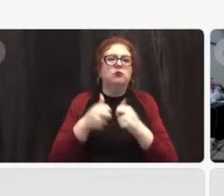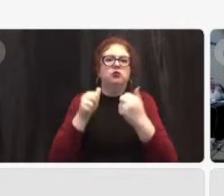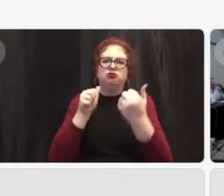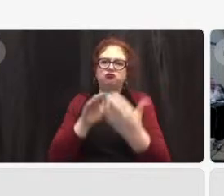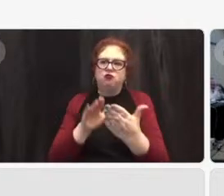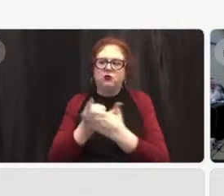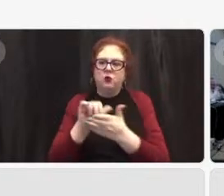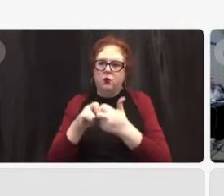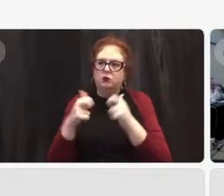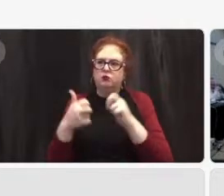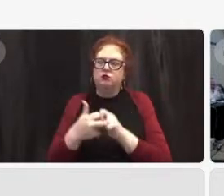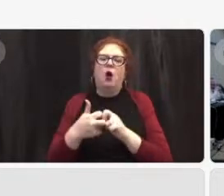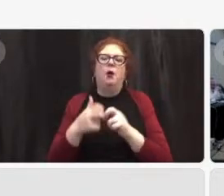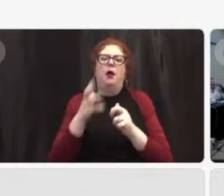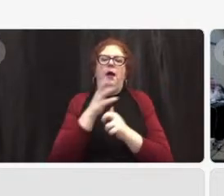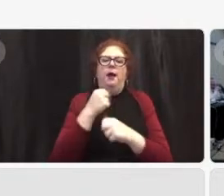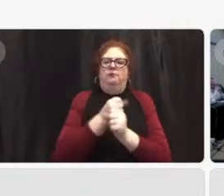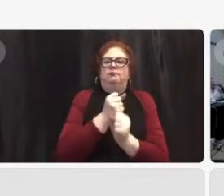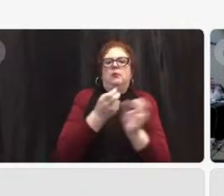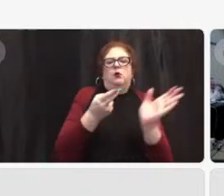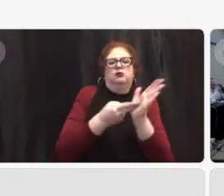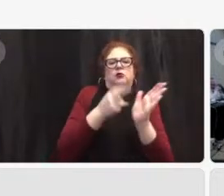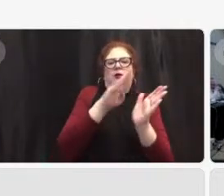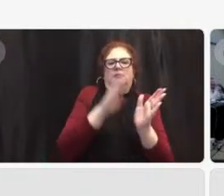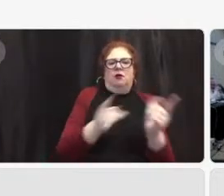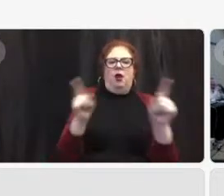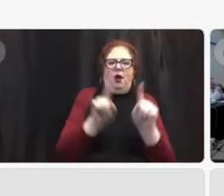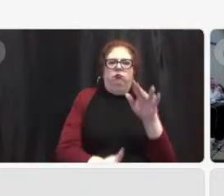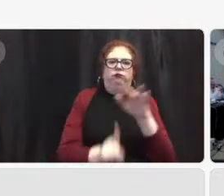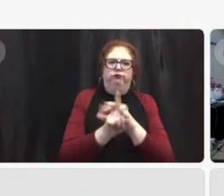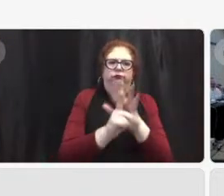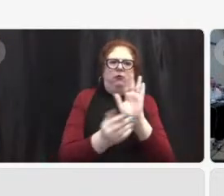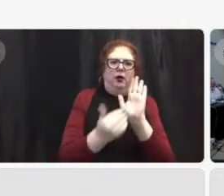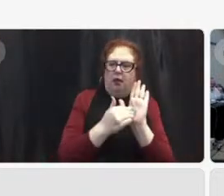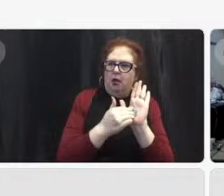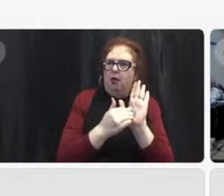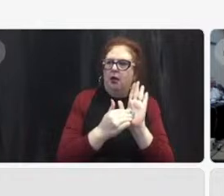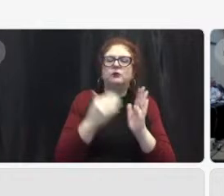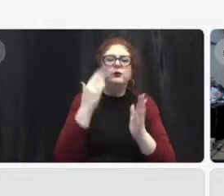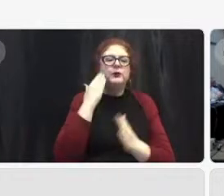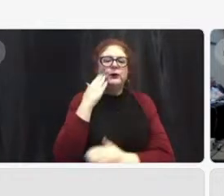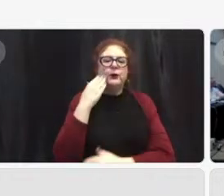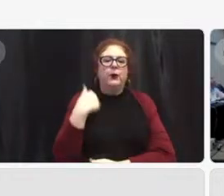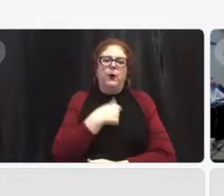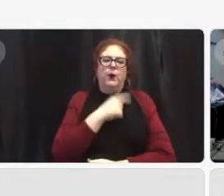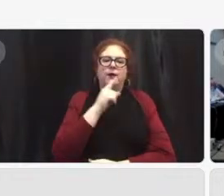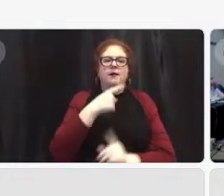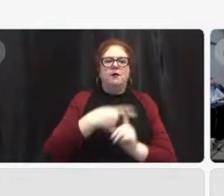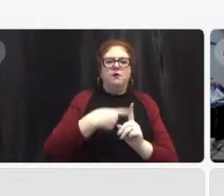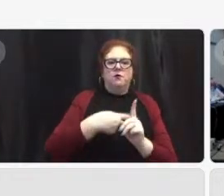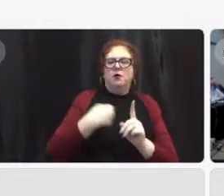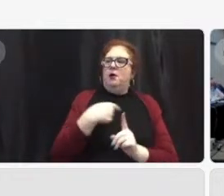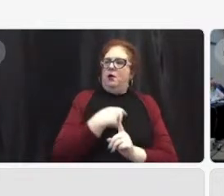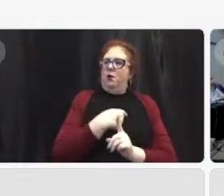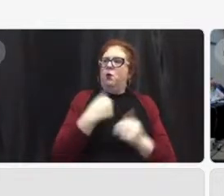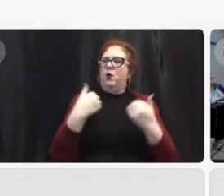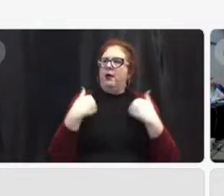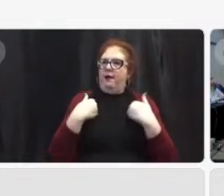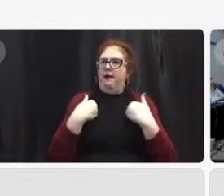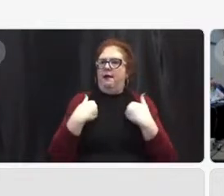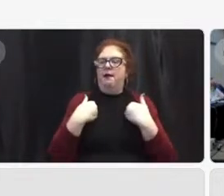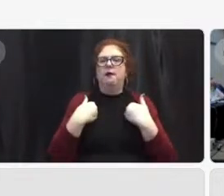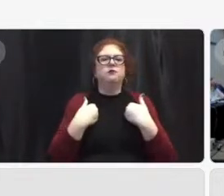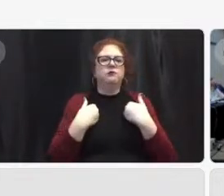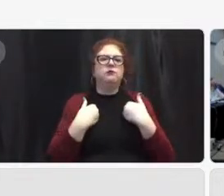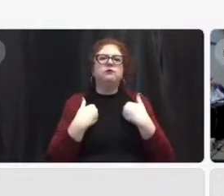never happen again when, possible. The alternative being a term rental, we just have far less control when we have term renters